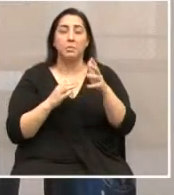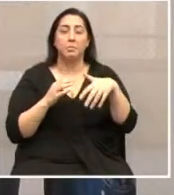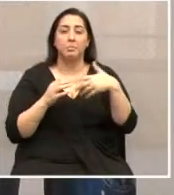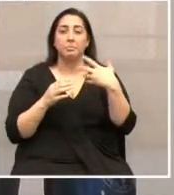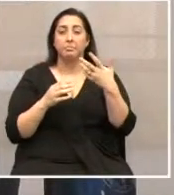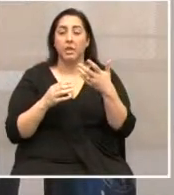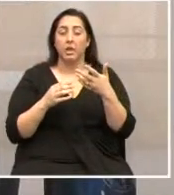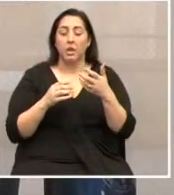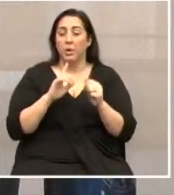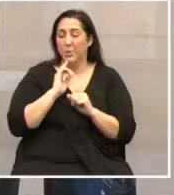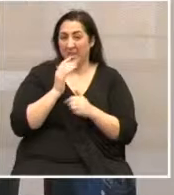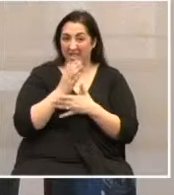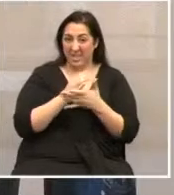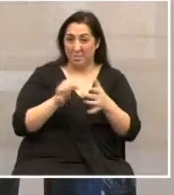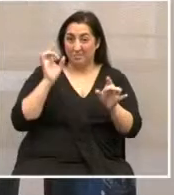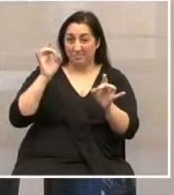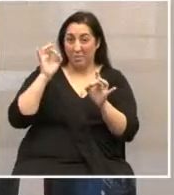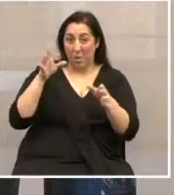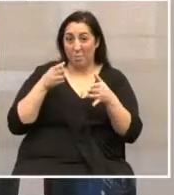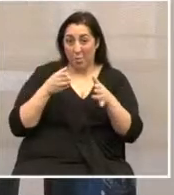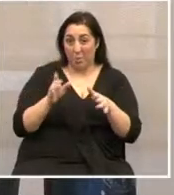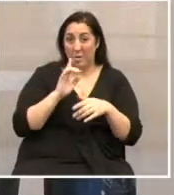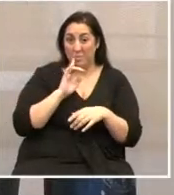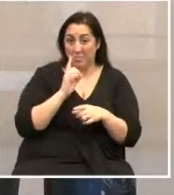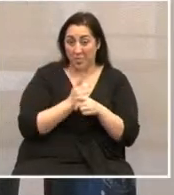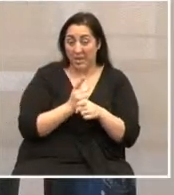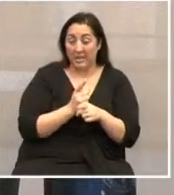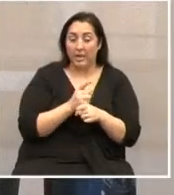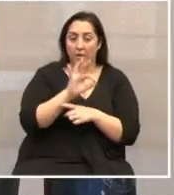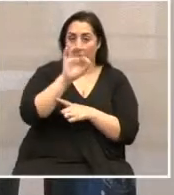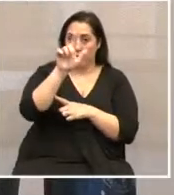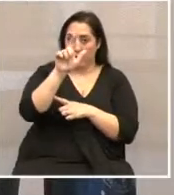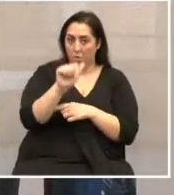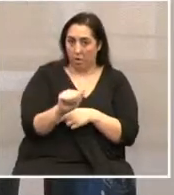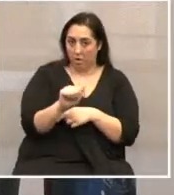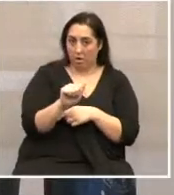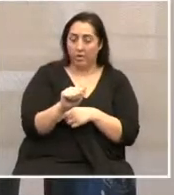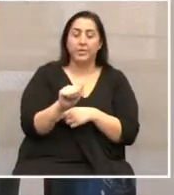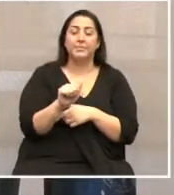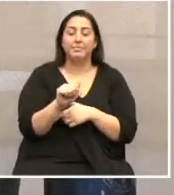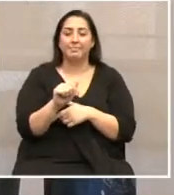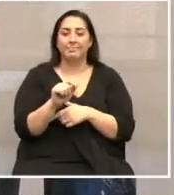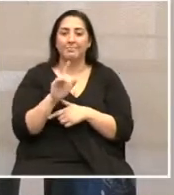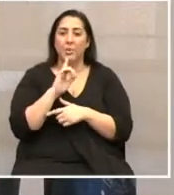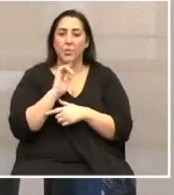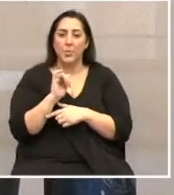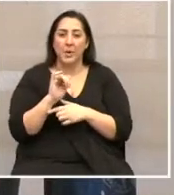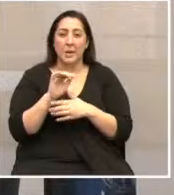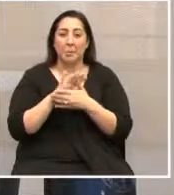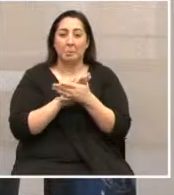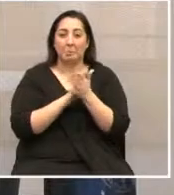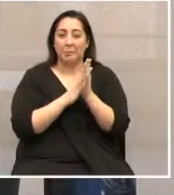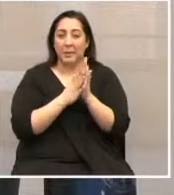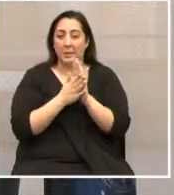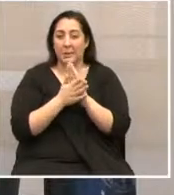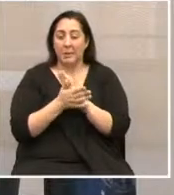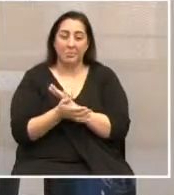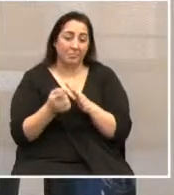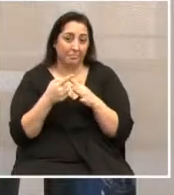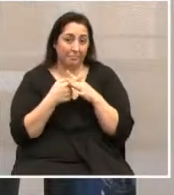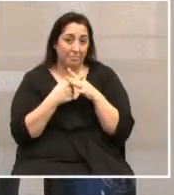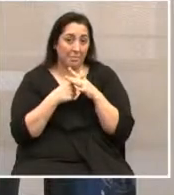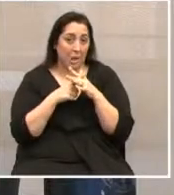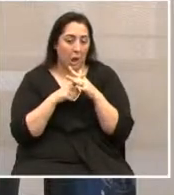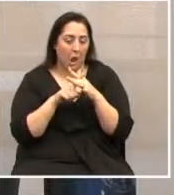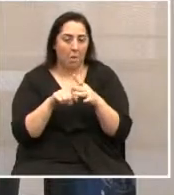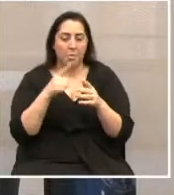horrible way, right, that Florida is becoming the incubator for